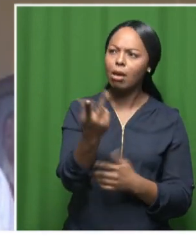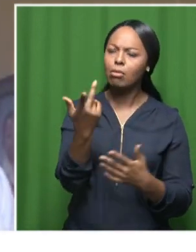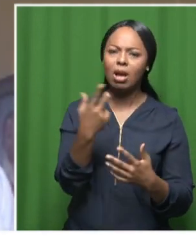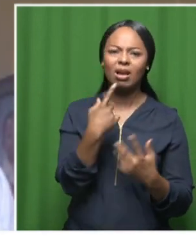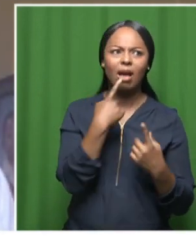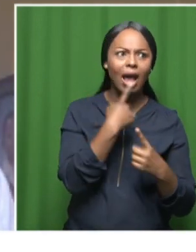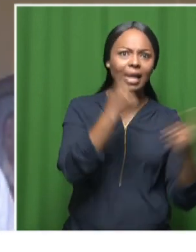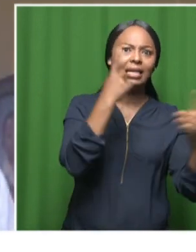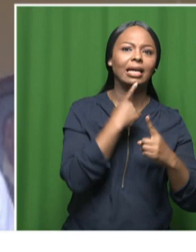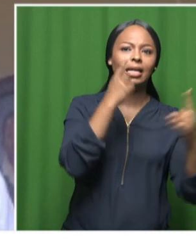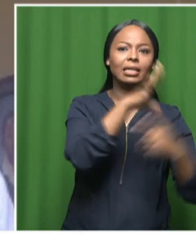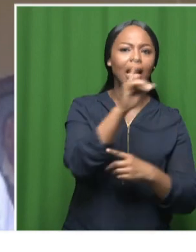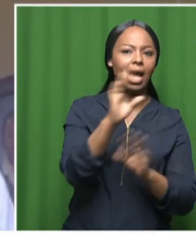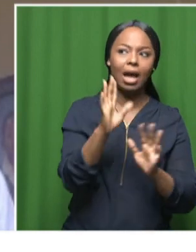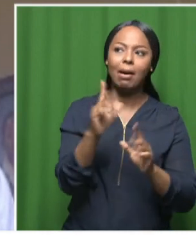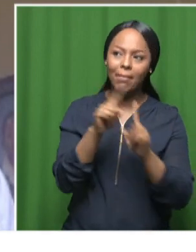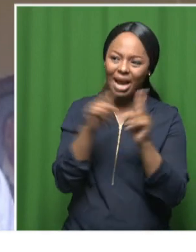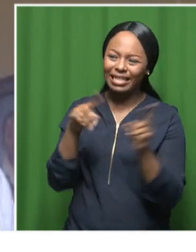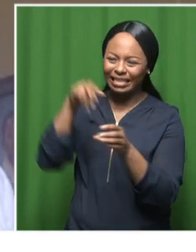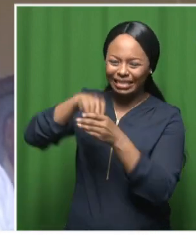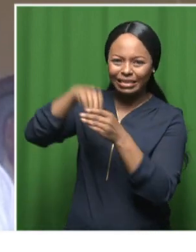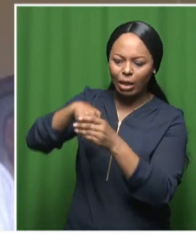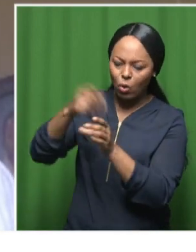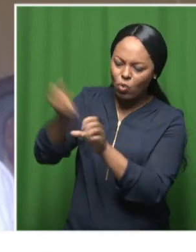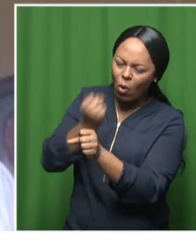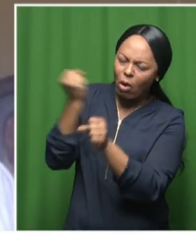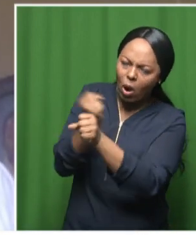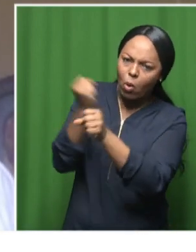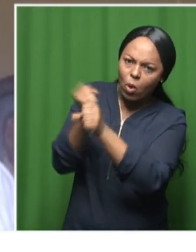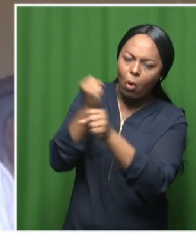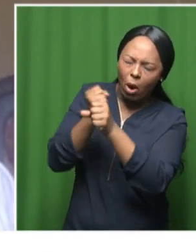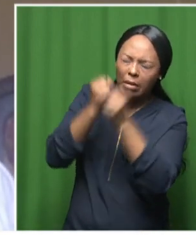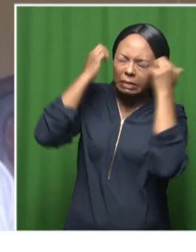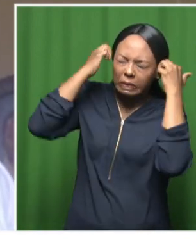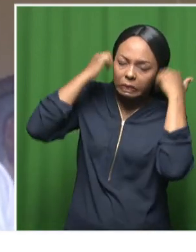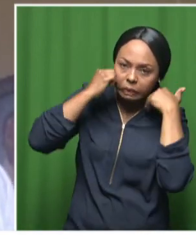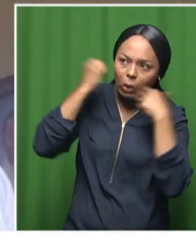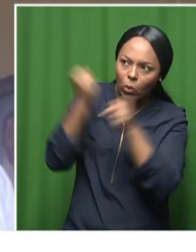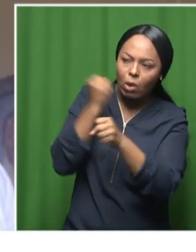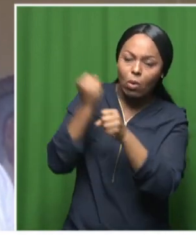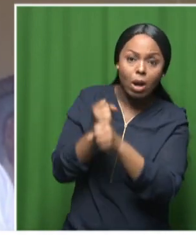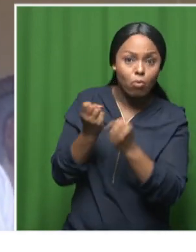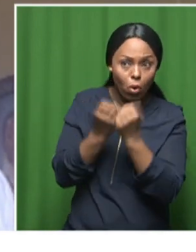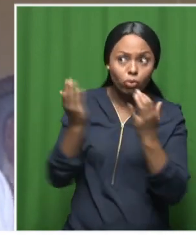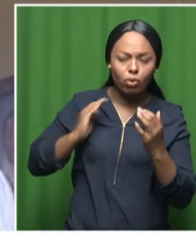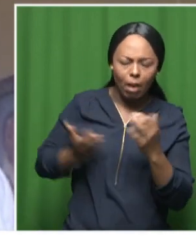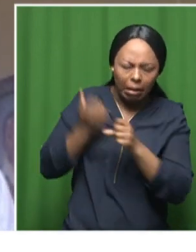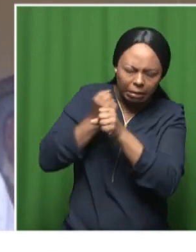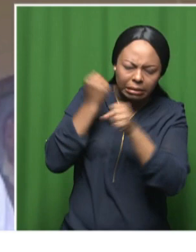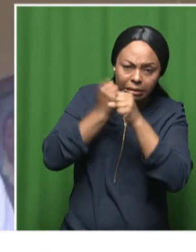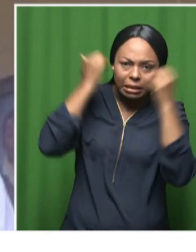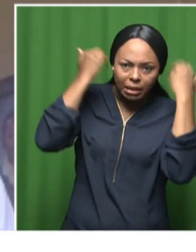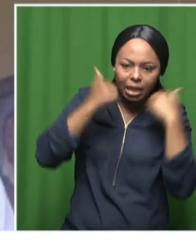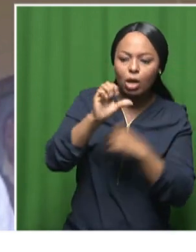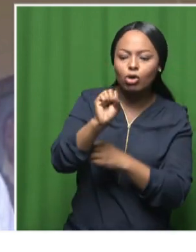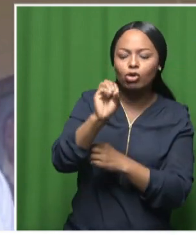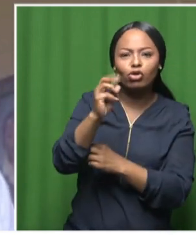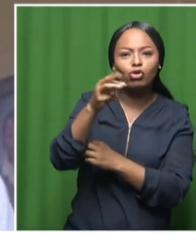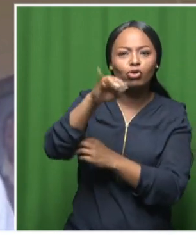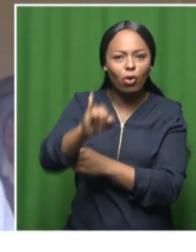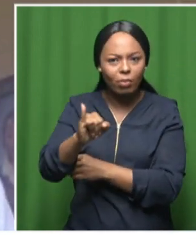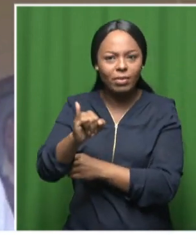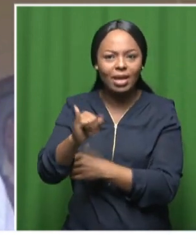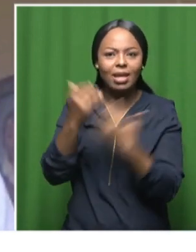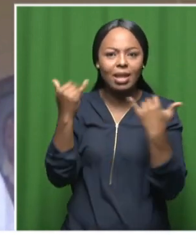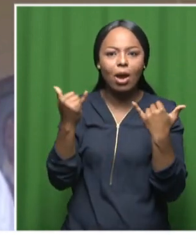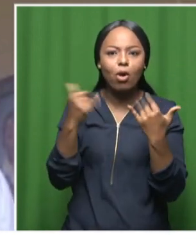at the work that is taking shape on the stages. I've seen people that are taking work as women. Somi has just put out a Miriam